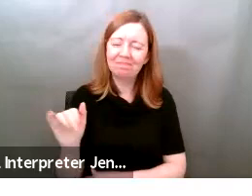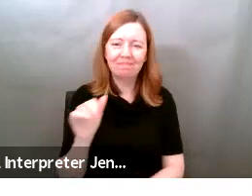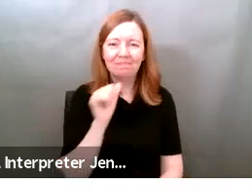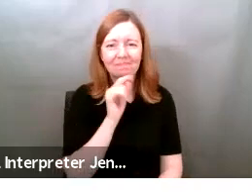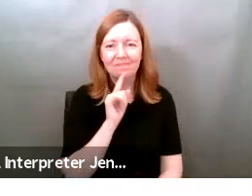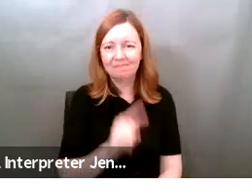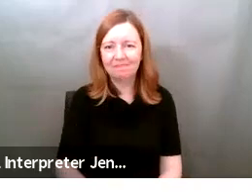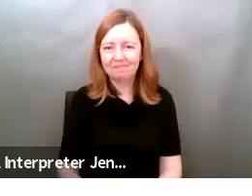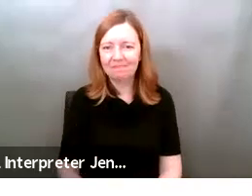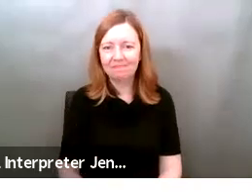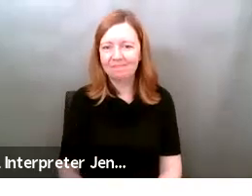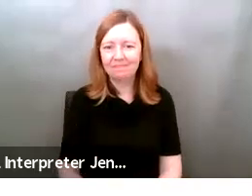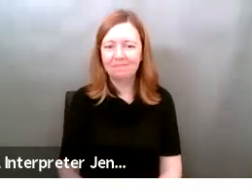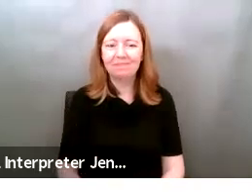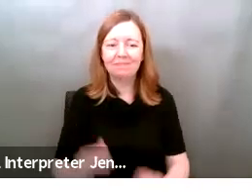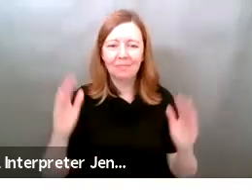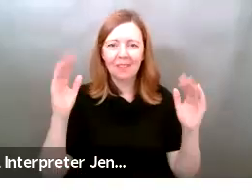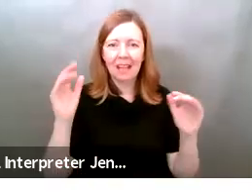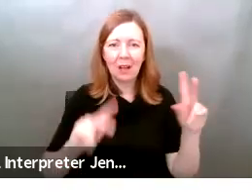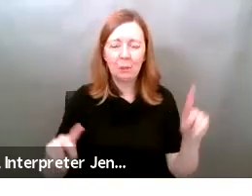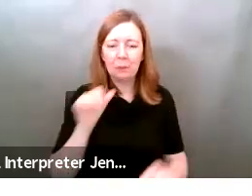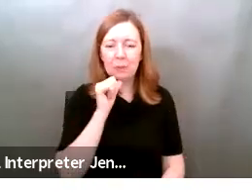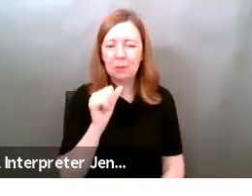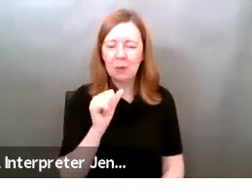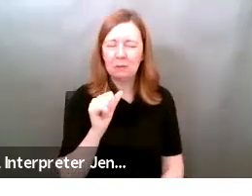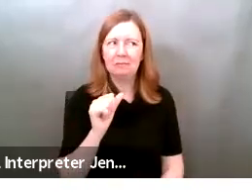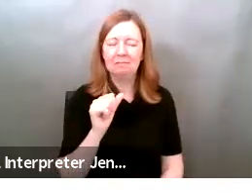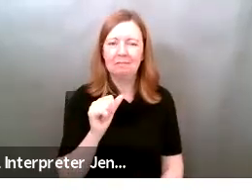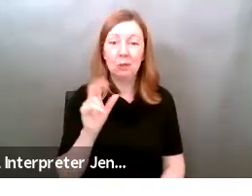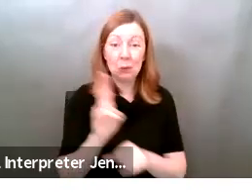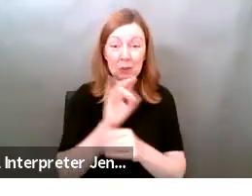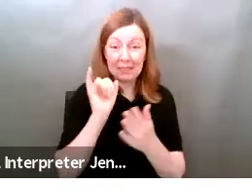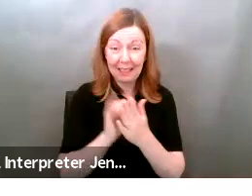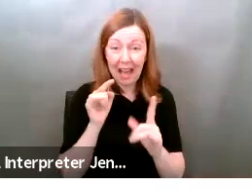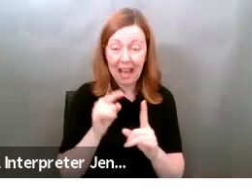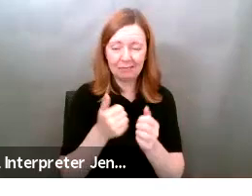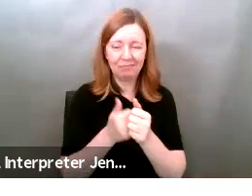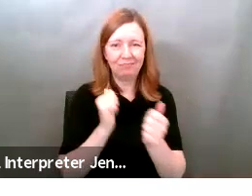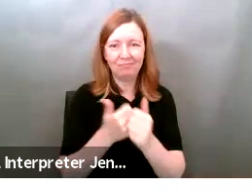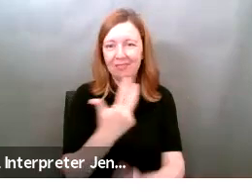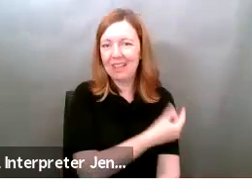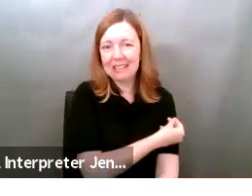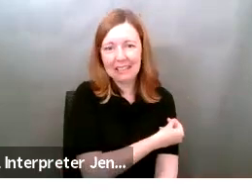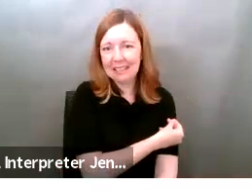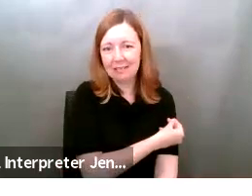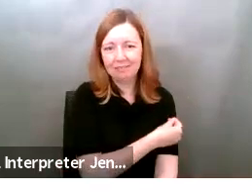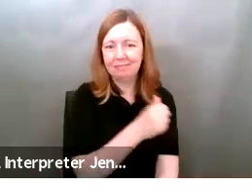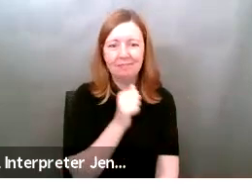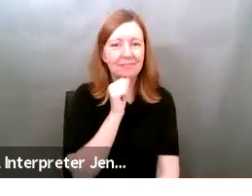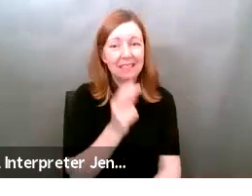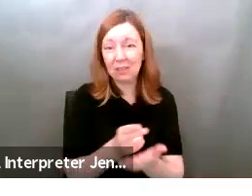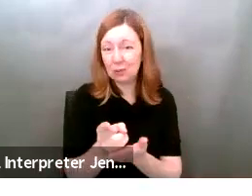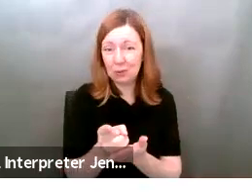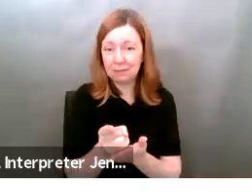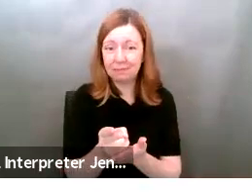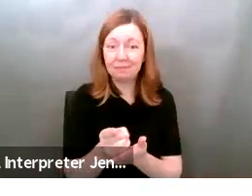concern. And I really hope that people don't use that concern to avoid getting vaccinated, because